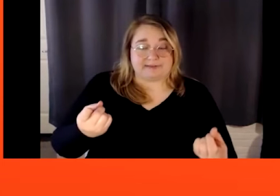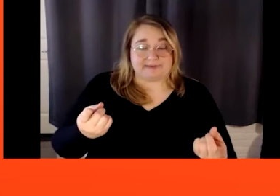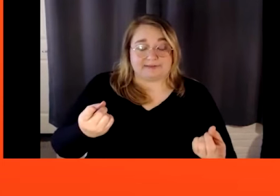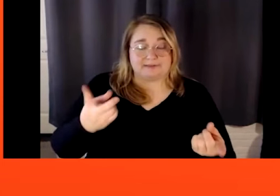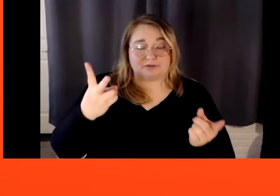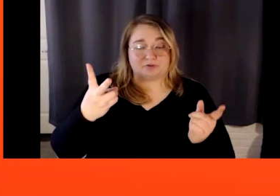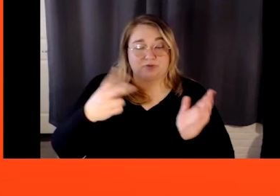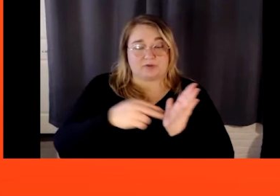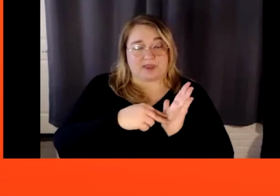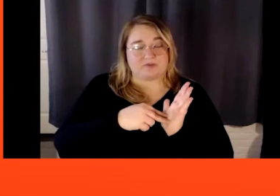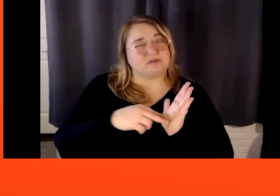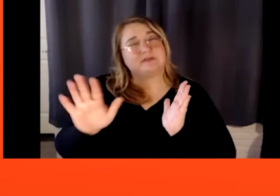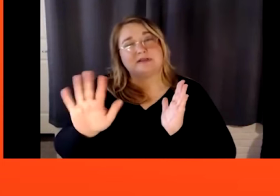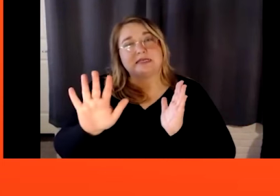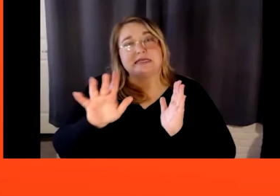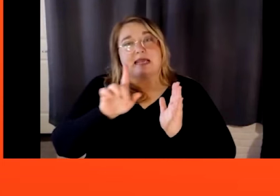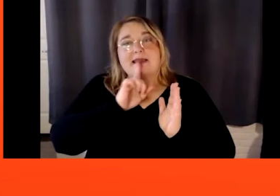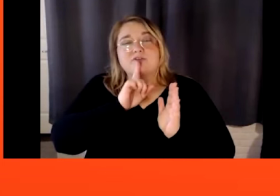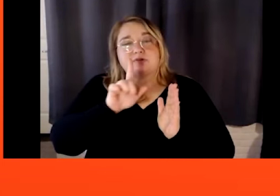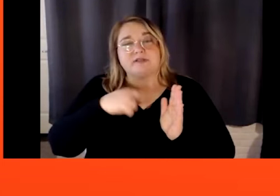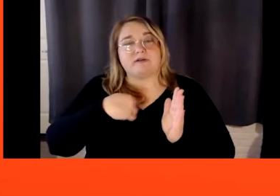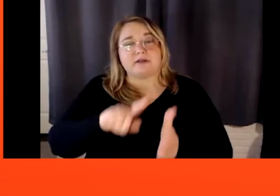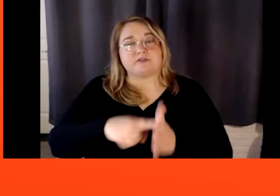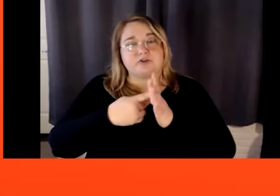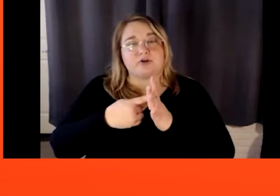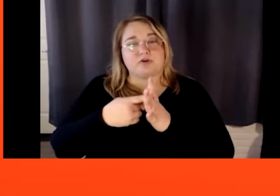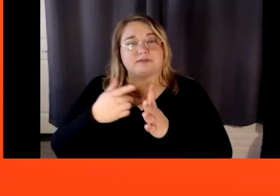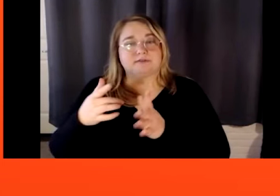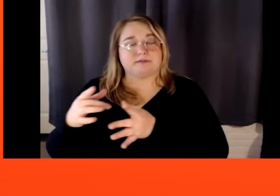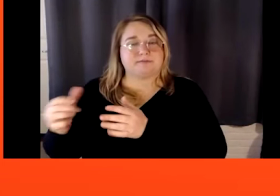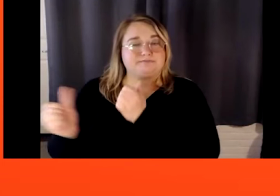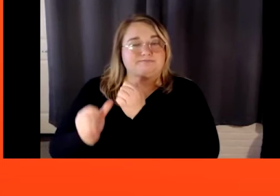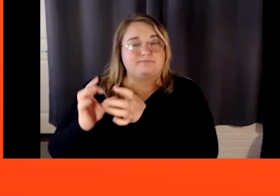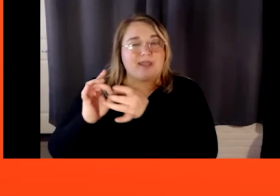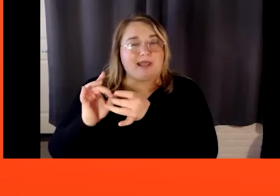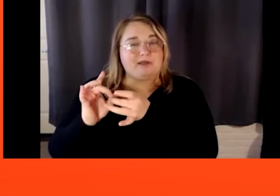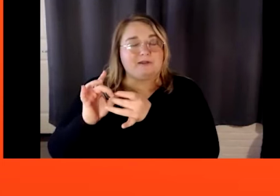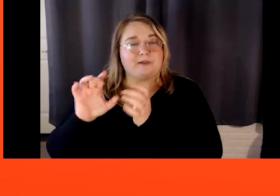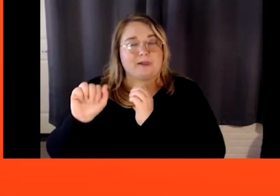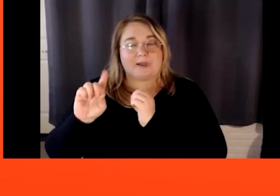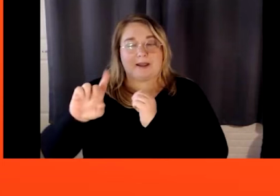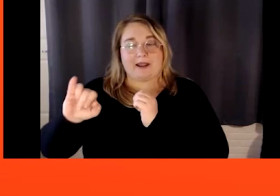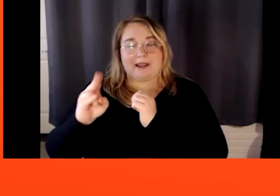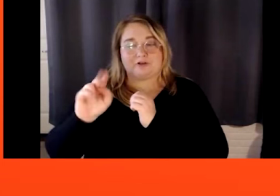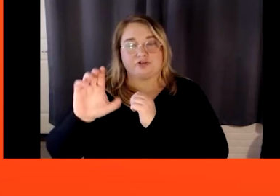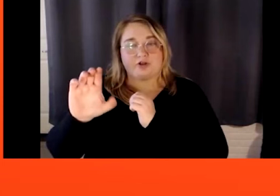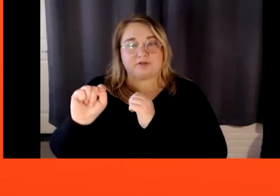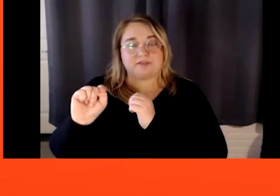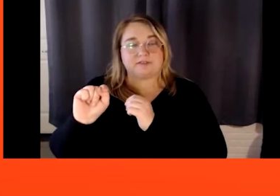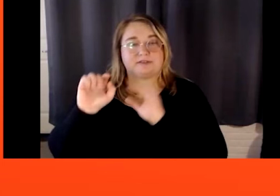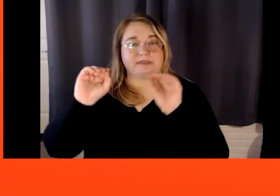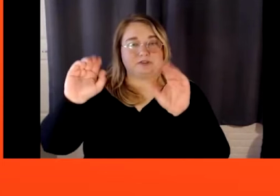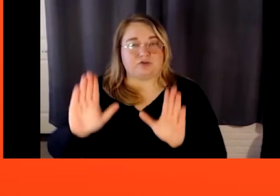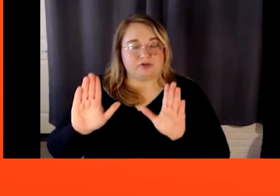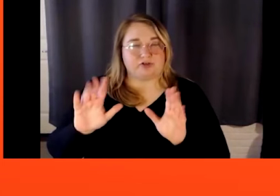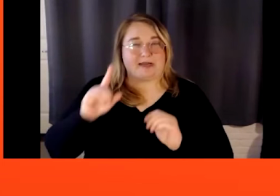2000. Well, actually, I started as a adjunct instructor. I think in like 2008 or something